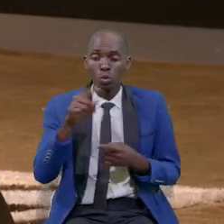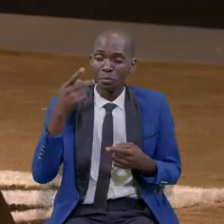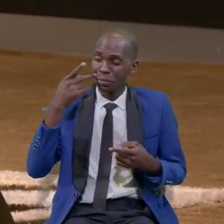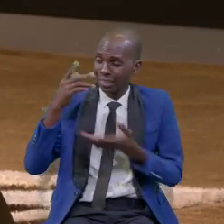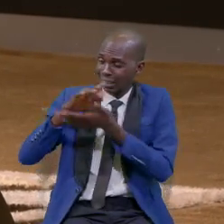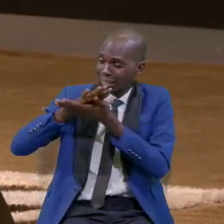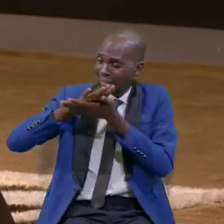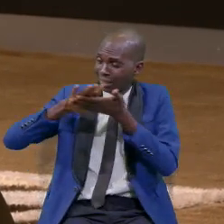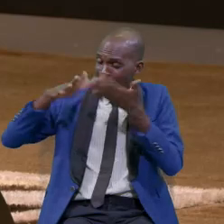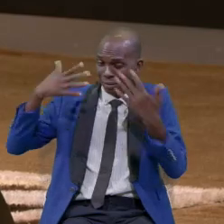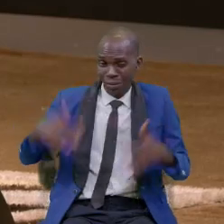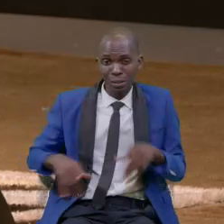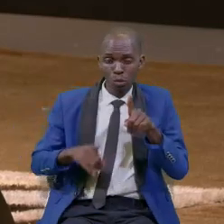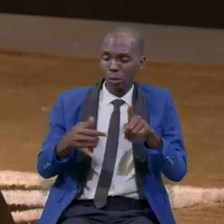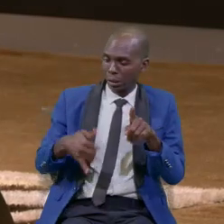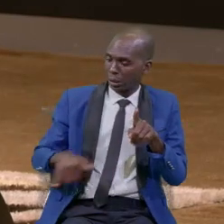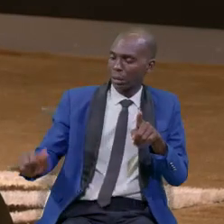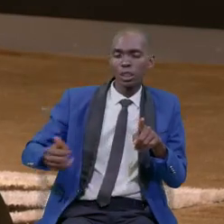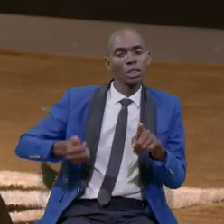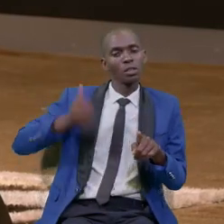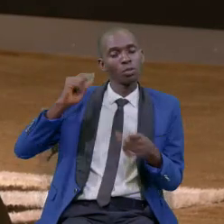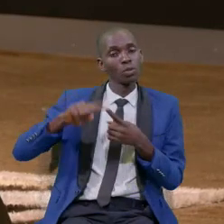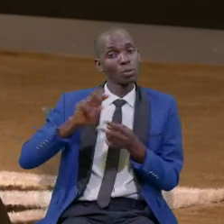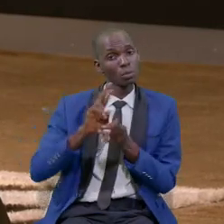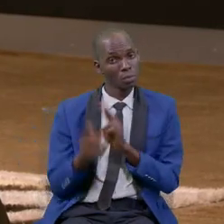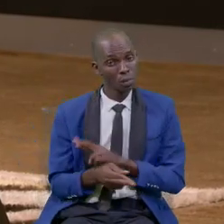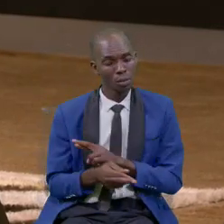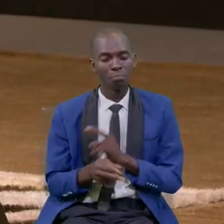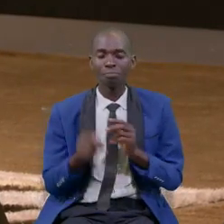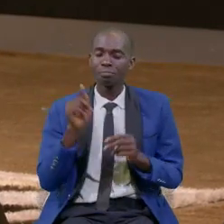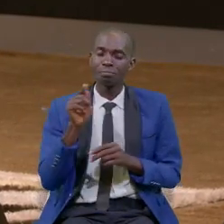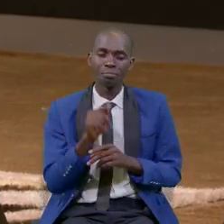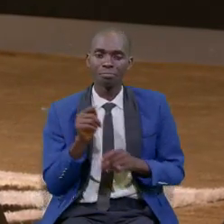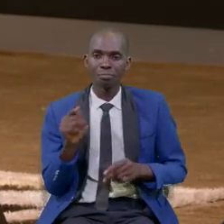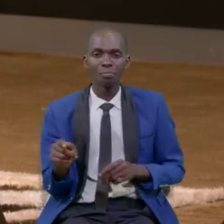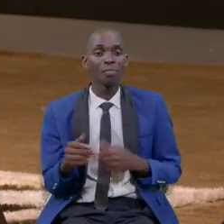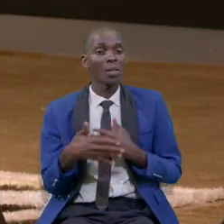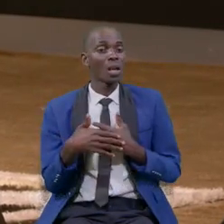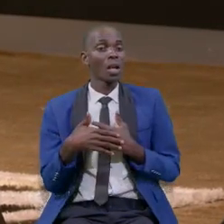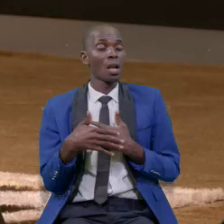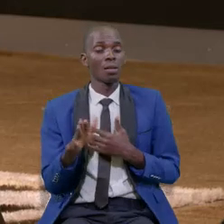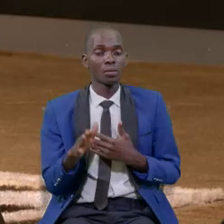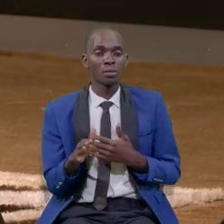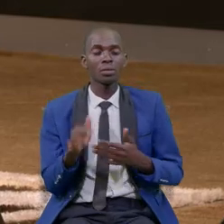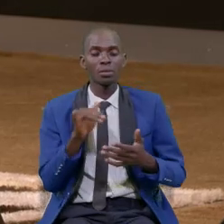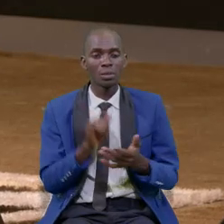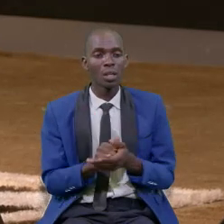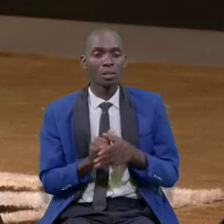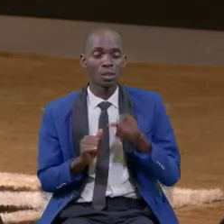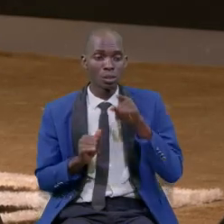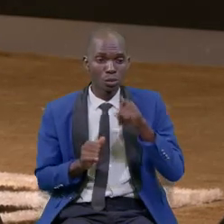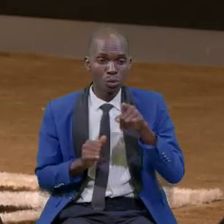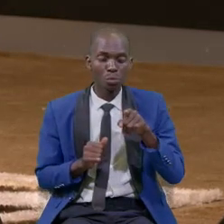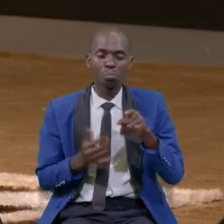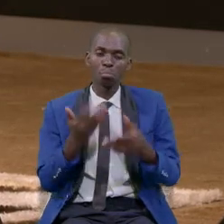you repented not. And then it says, afterwards, that ye